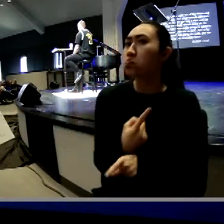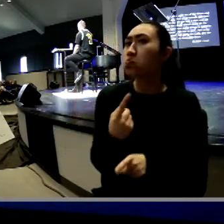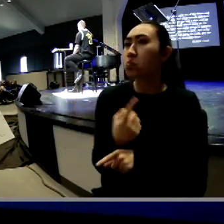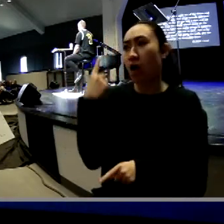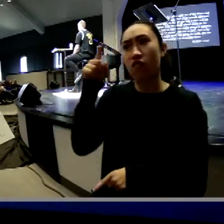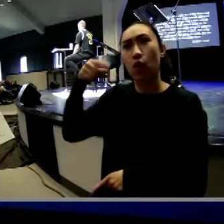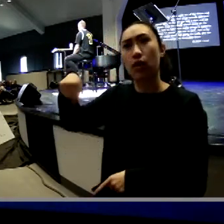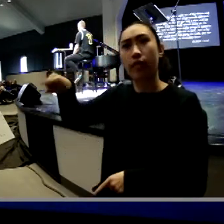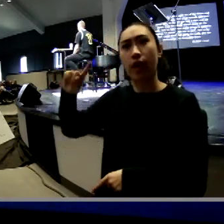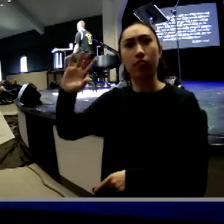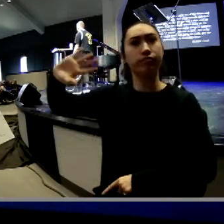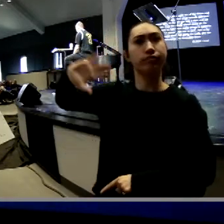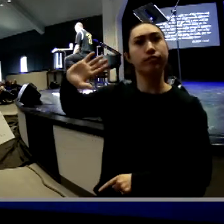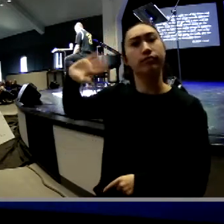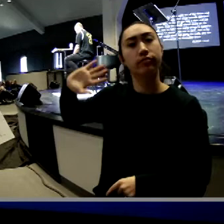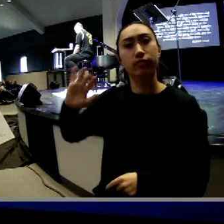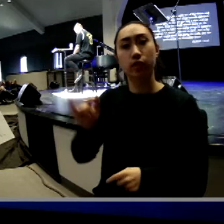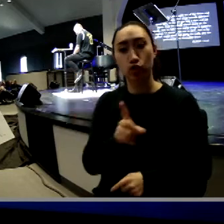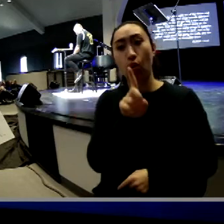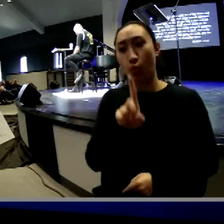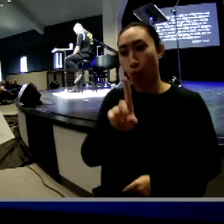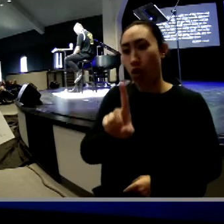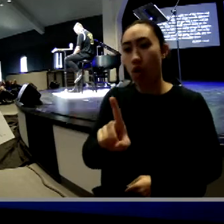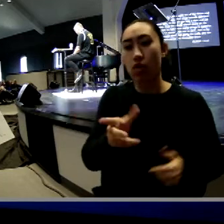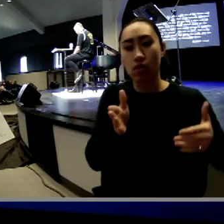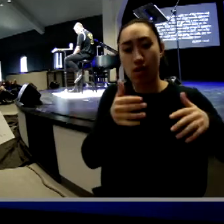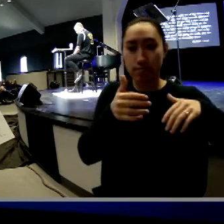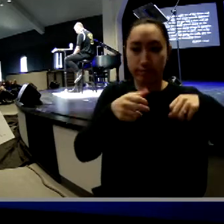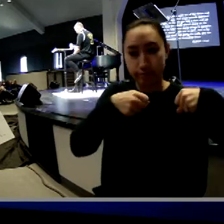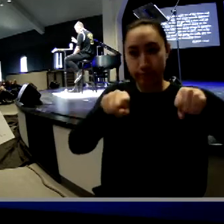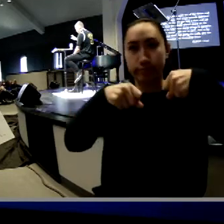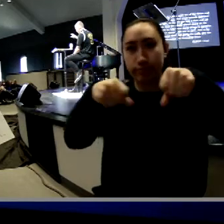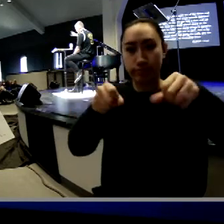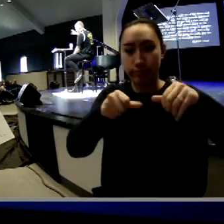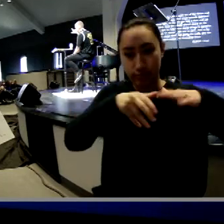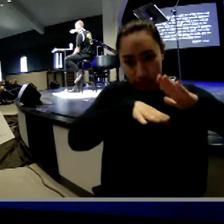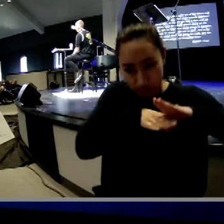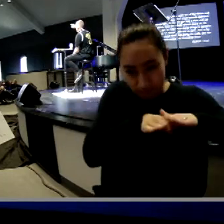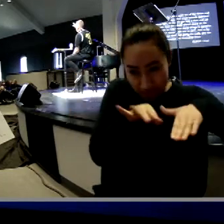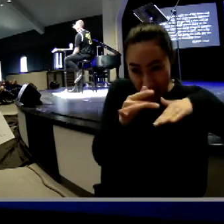was leased or given to you. After the